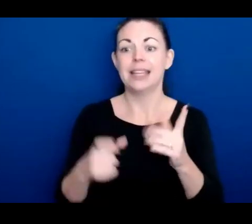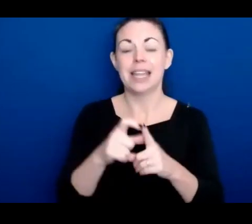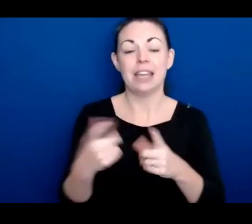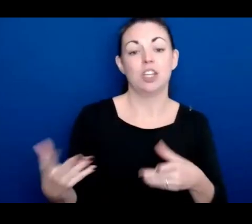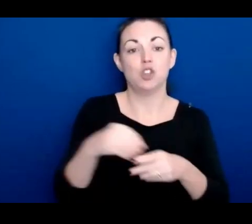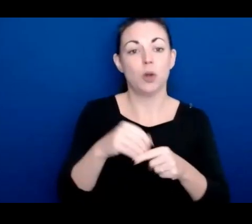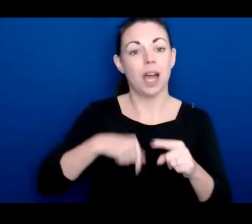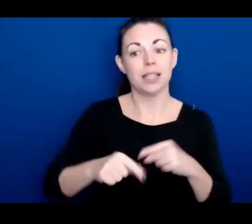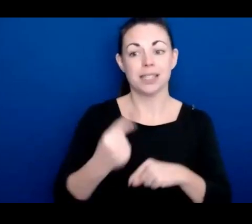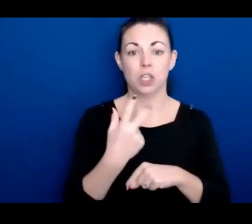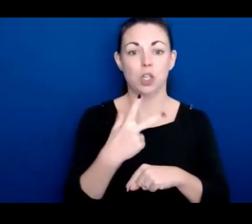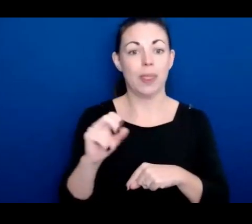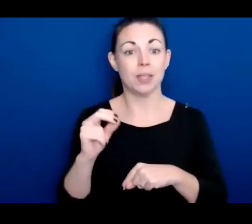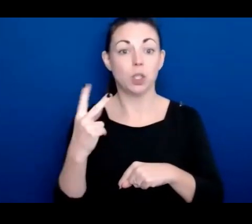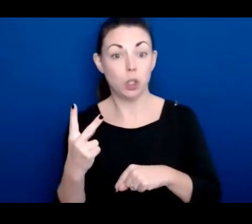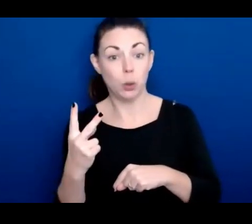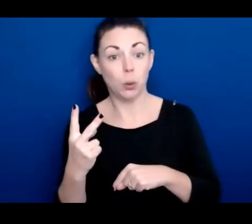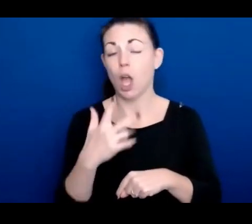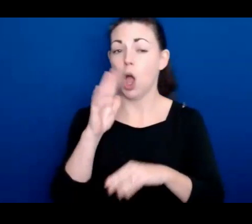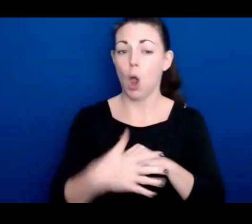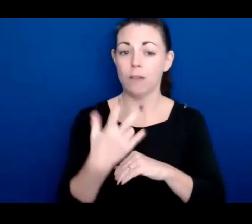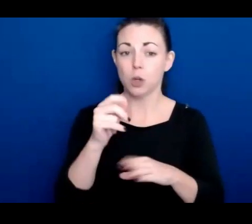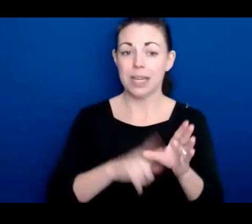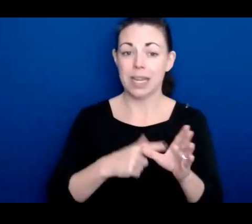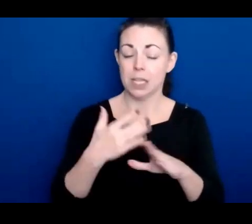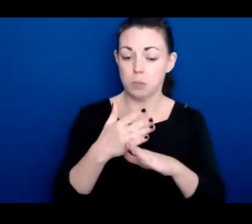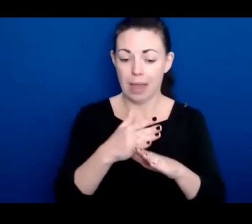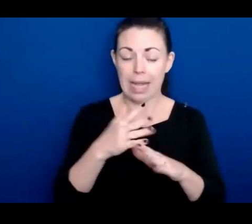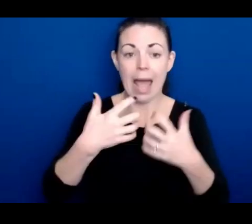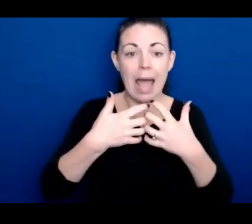20 years of experience working as an assistive technology provider,